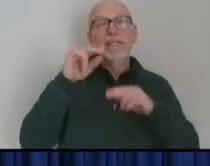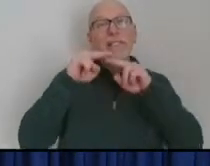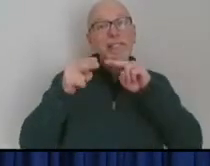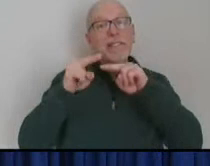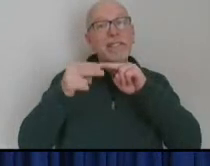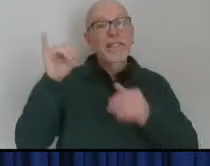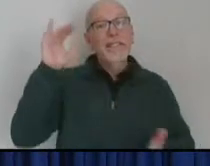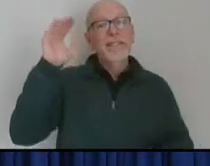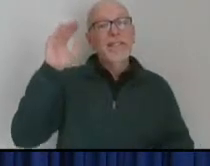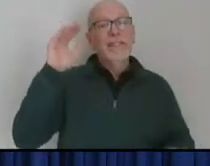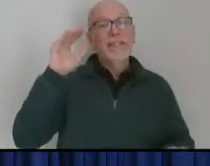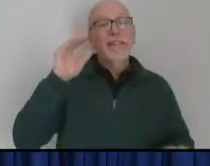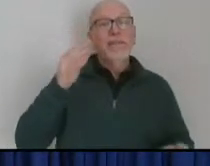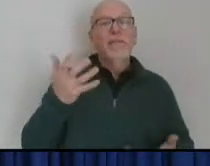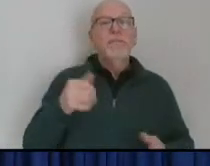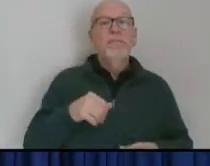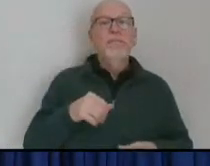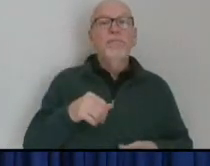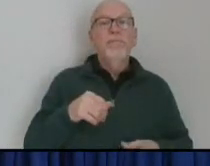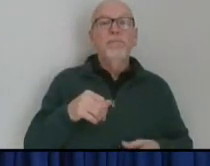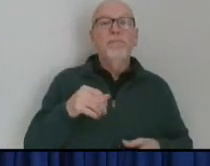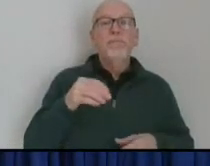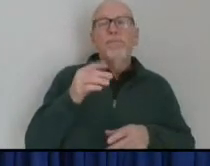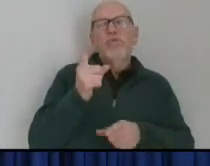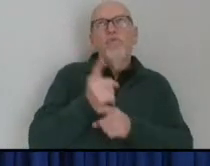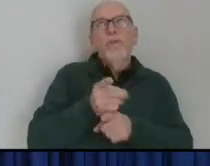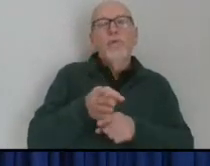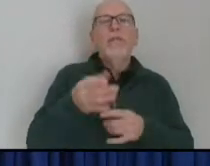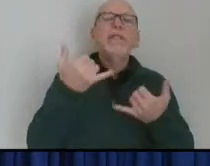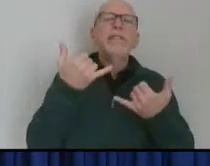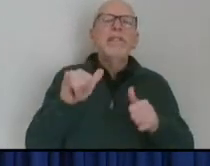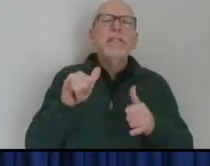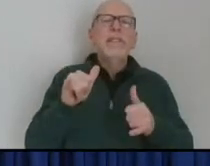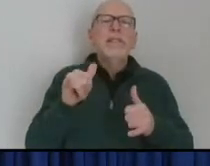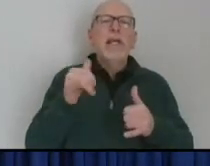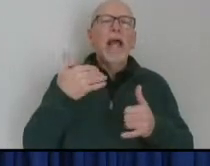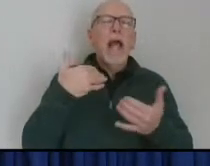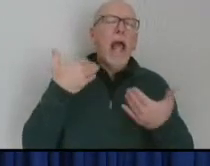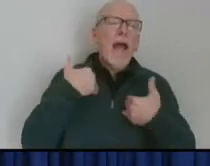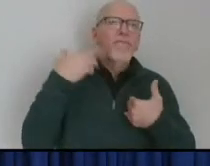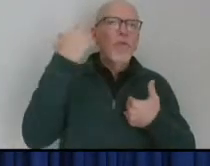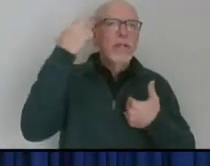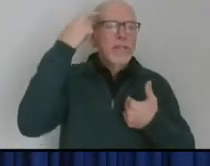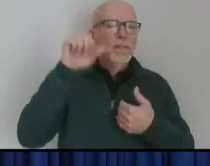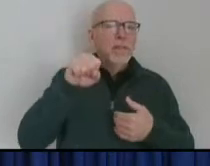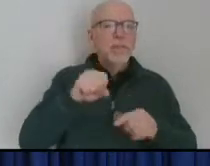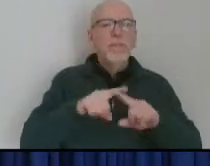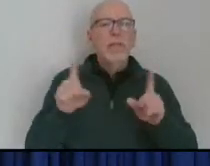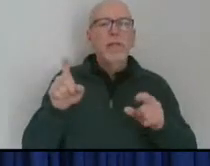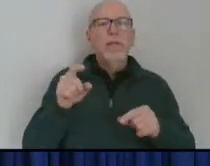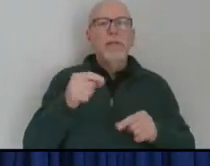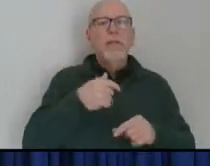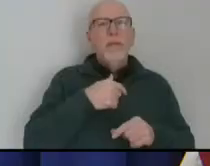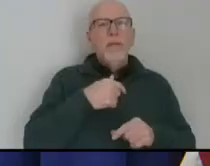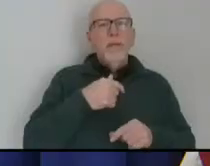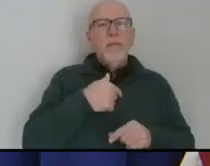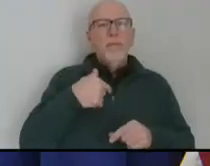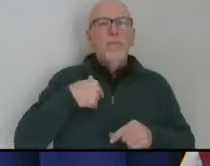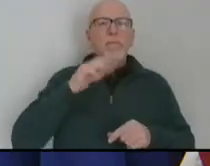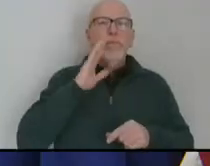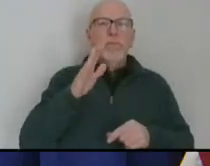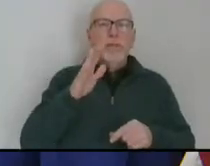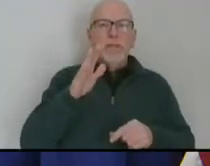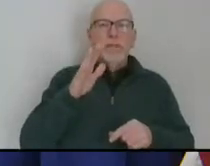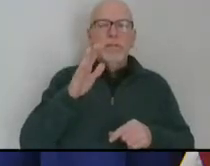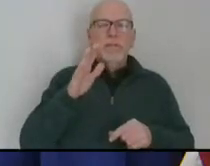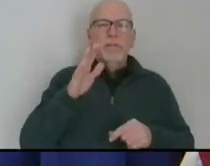now heading in the right direction. There's probably some reasons for that, but we'll take all those things